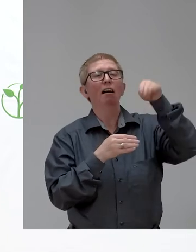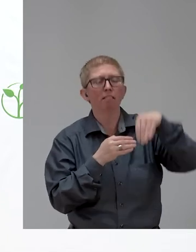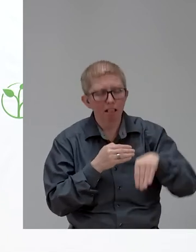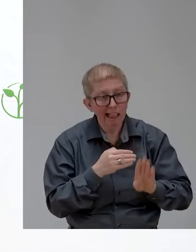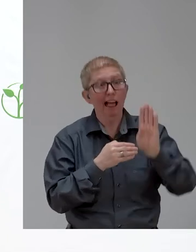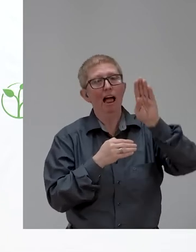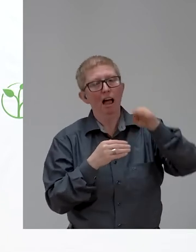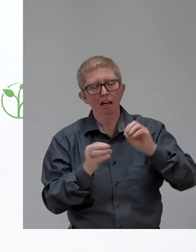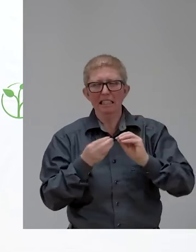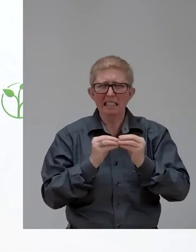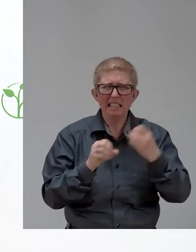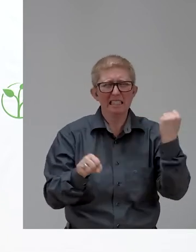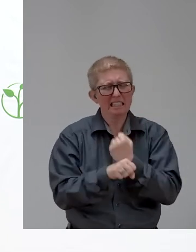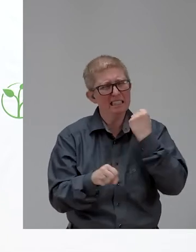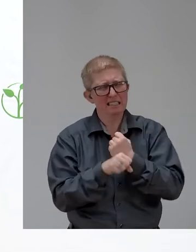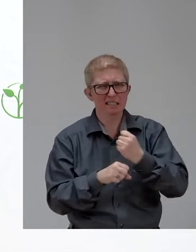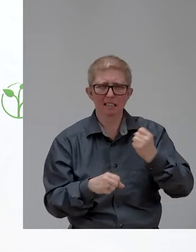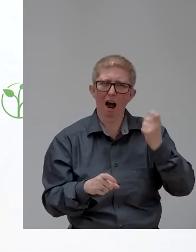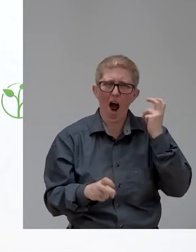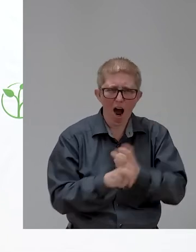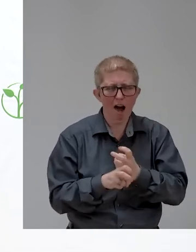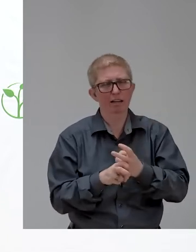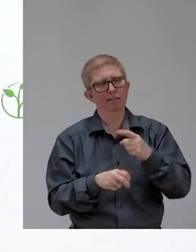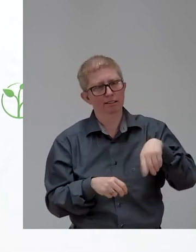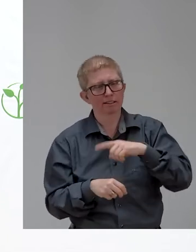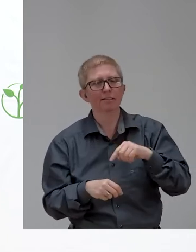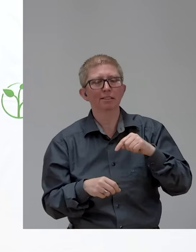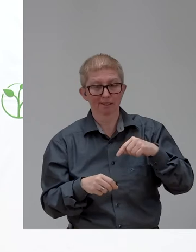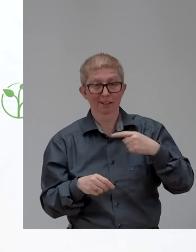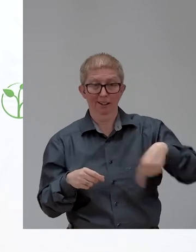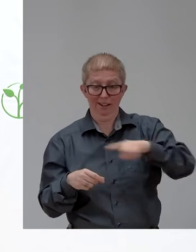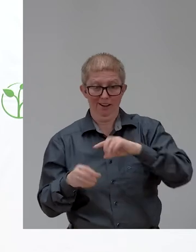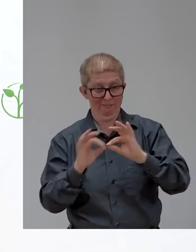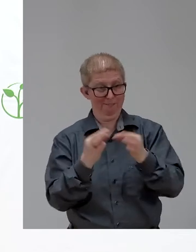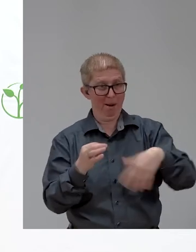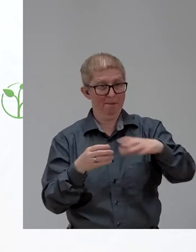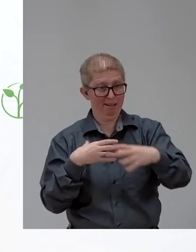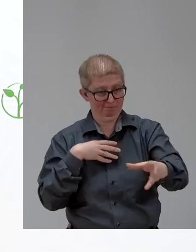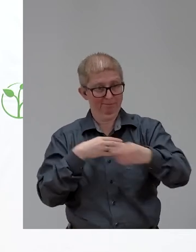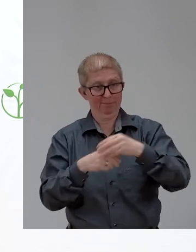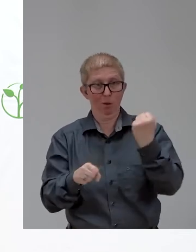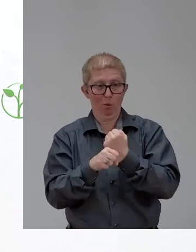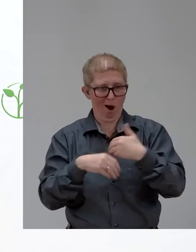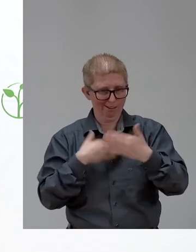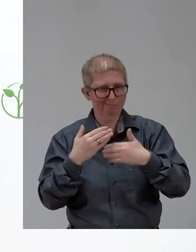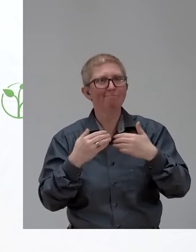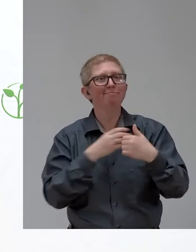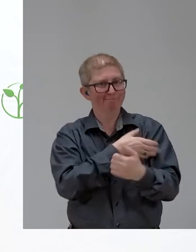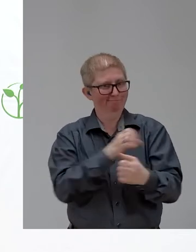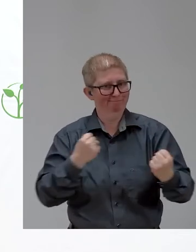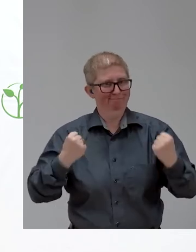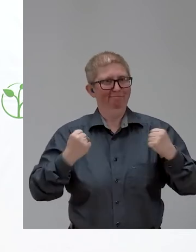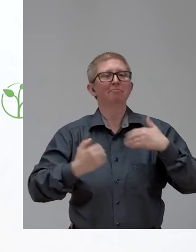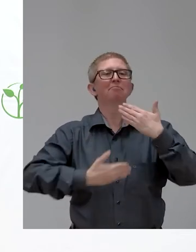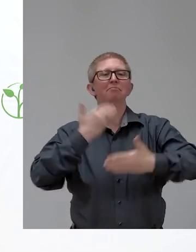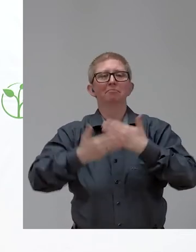finally, coming to family, I would like to tell you a story what happened to me here 2 years ago and what's going on now. So I met actually the father